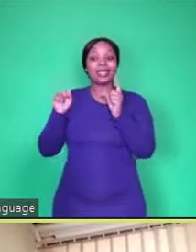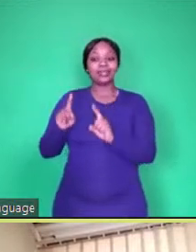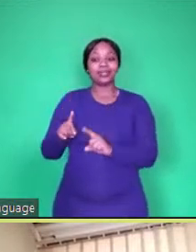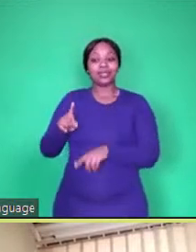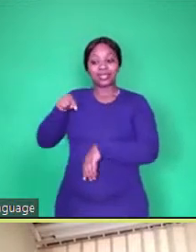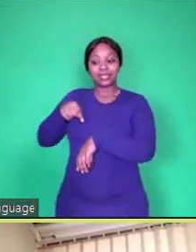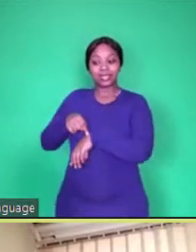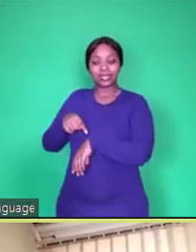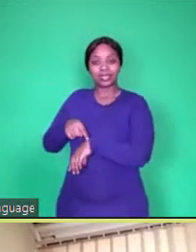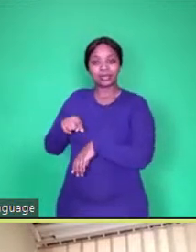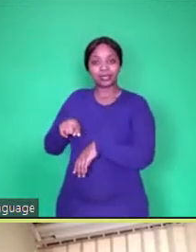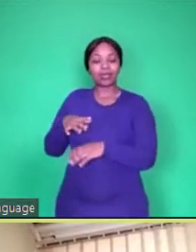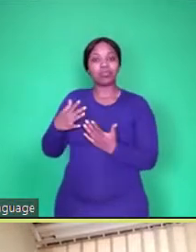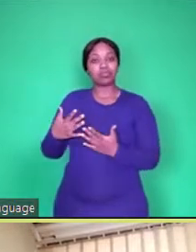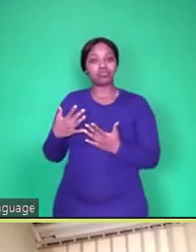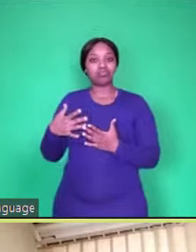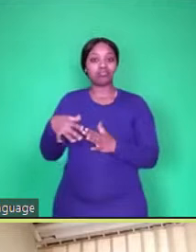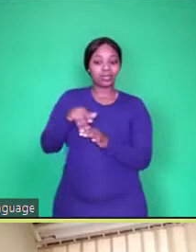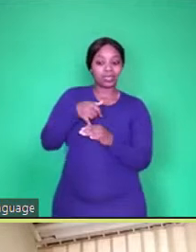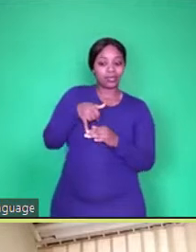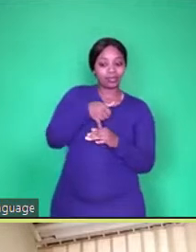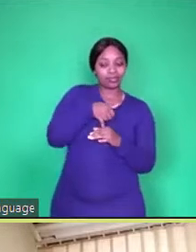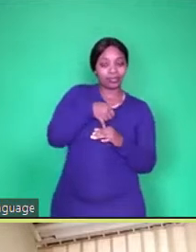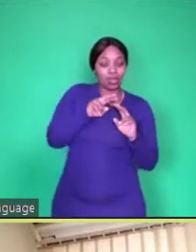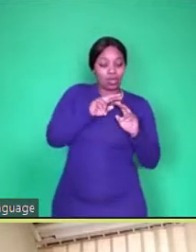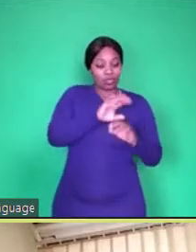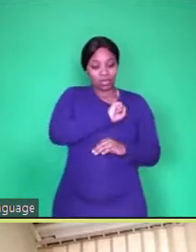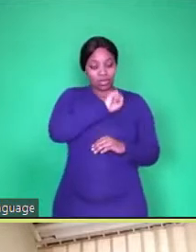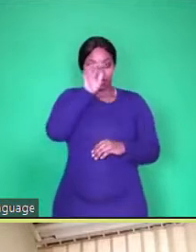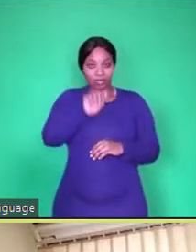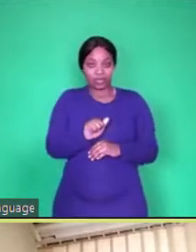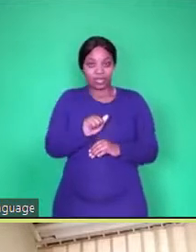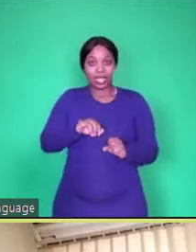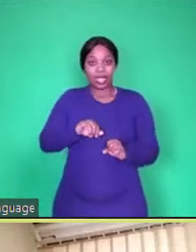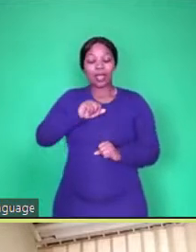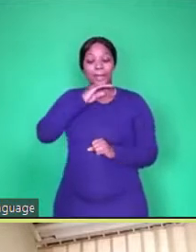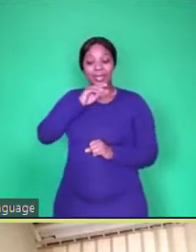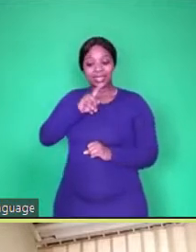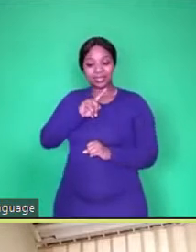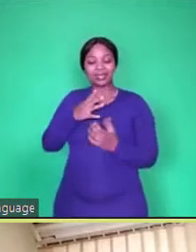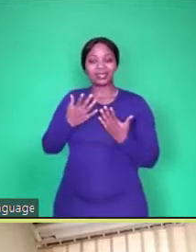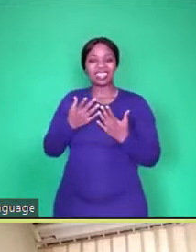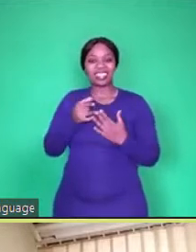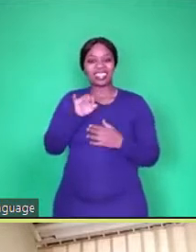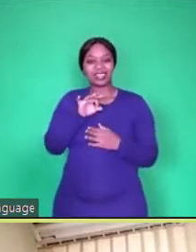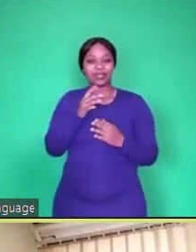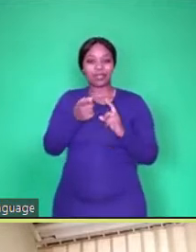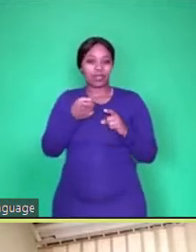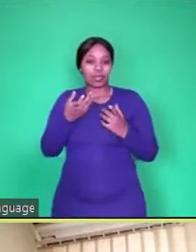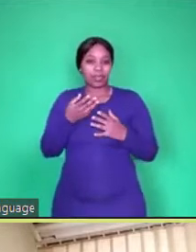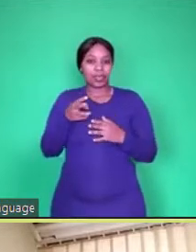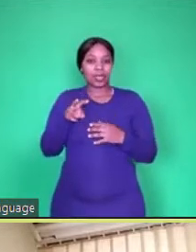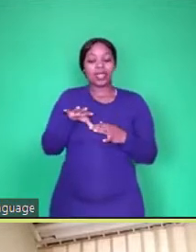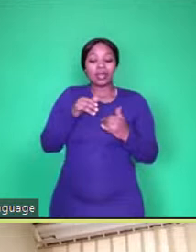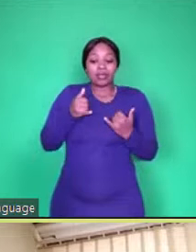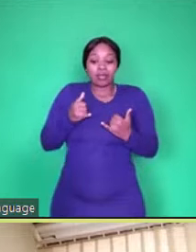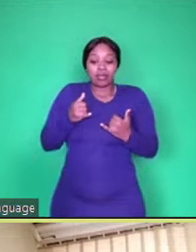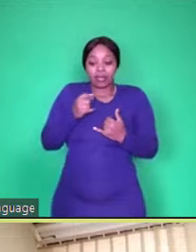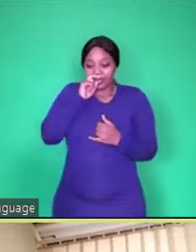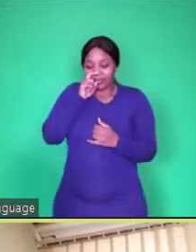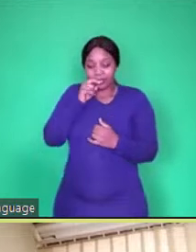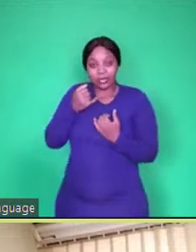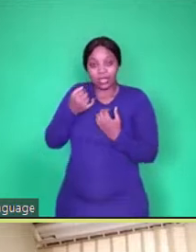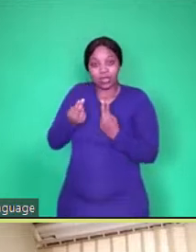nations, and which means having based on the Western model of modernization, then which means it was more linked